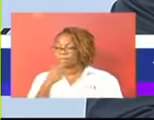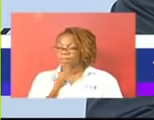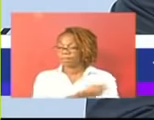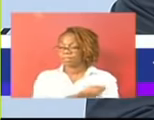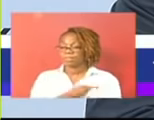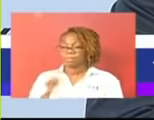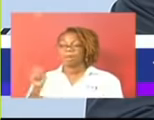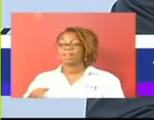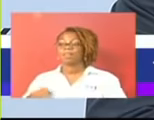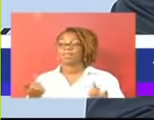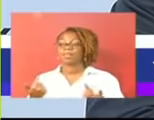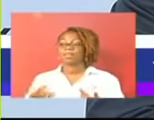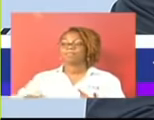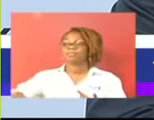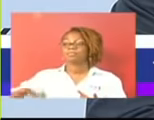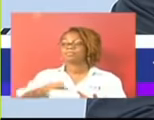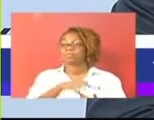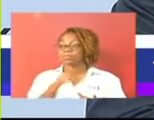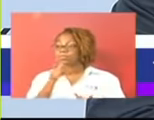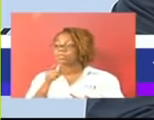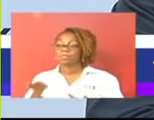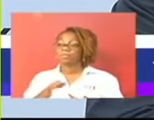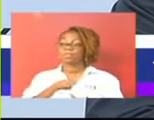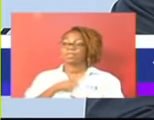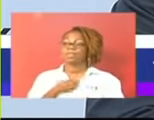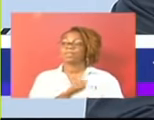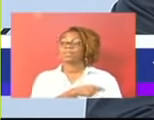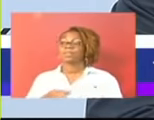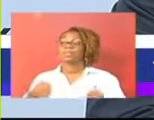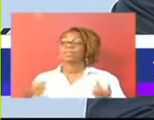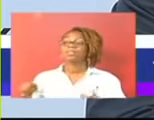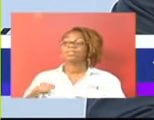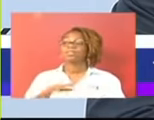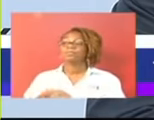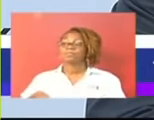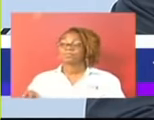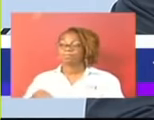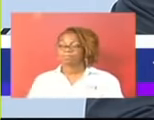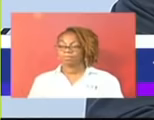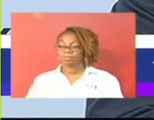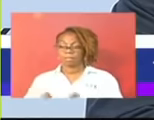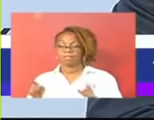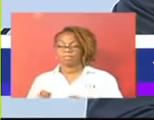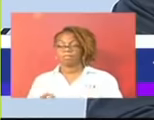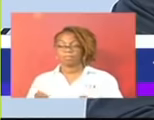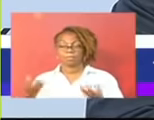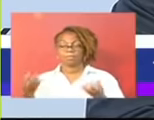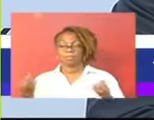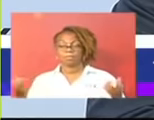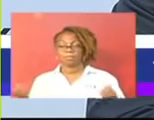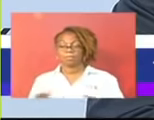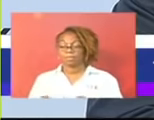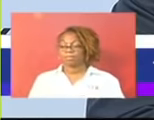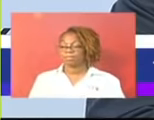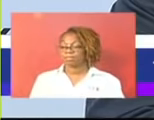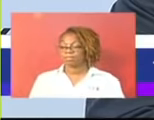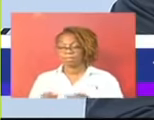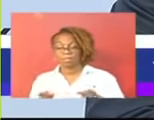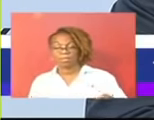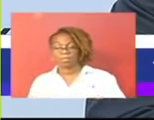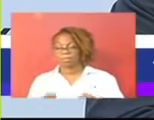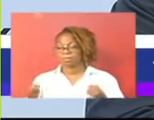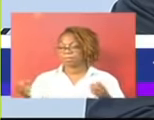quite uniform in respect of where the sites have been, and good uptake at each site, very active